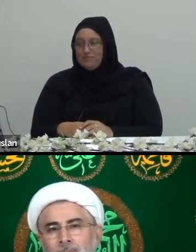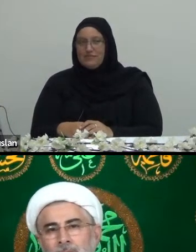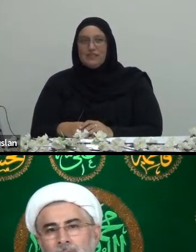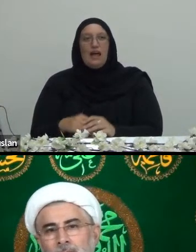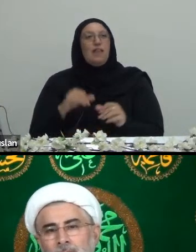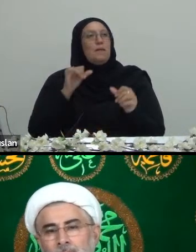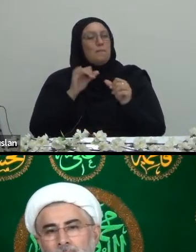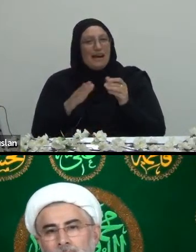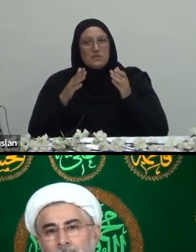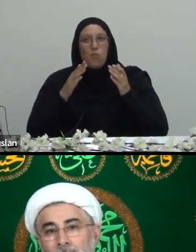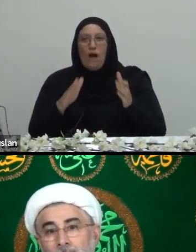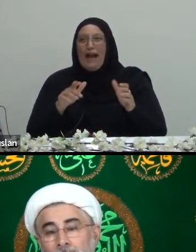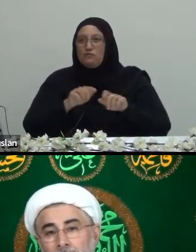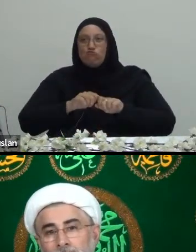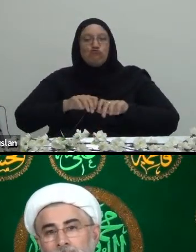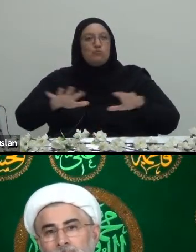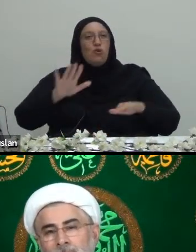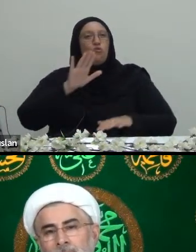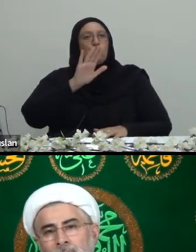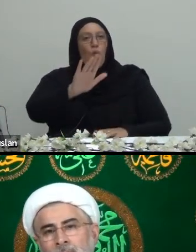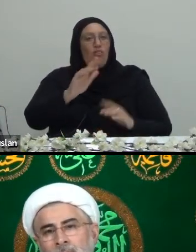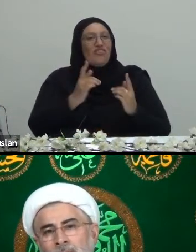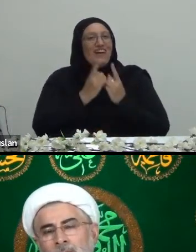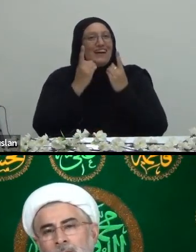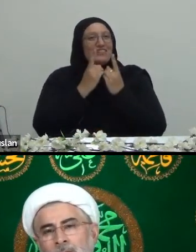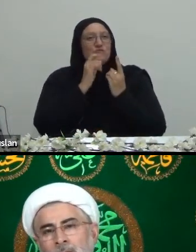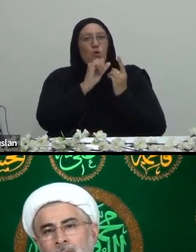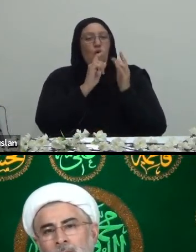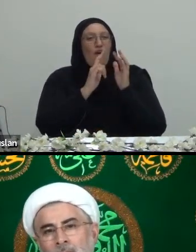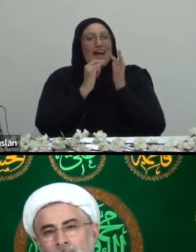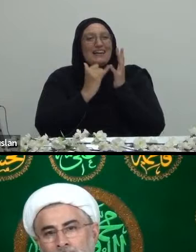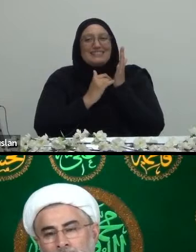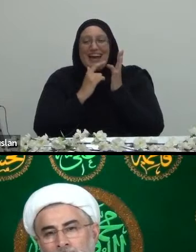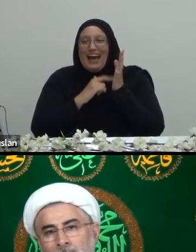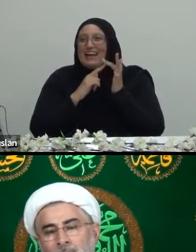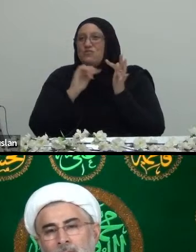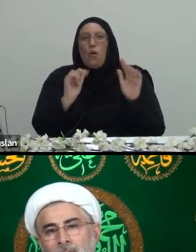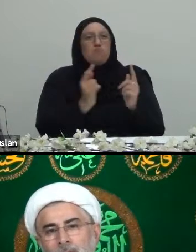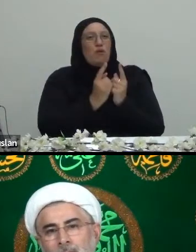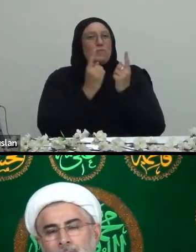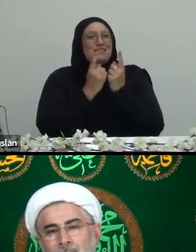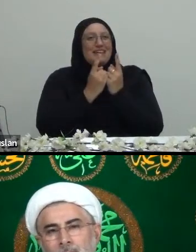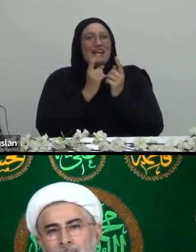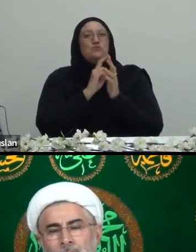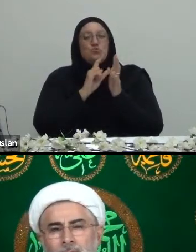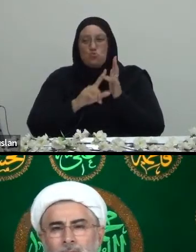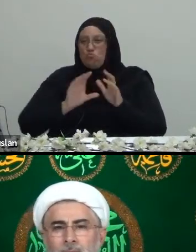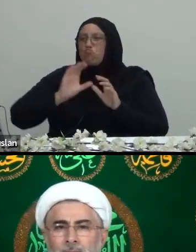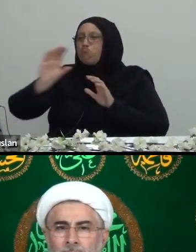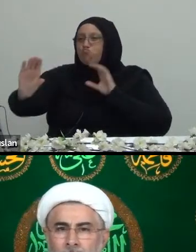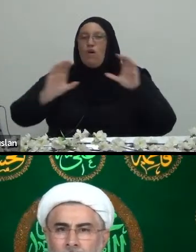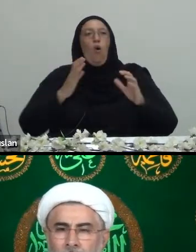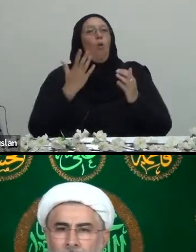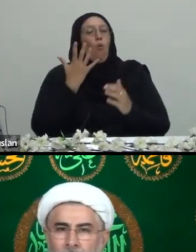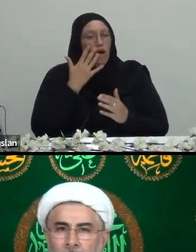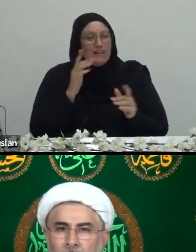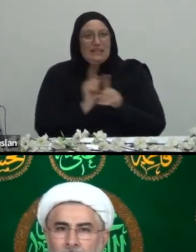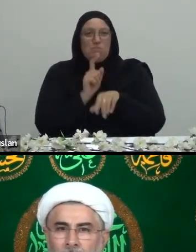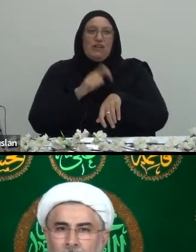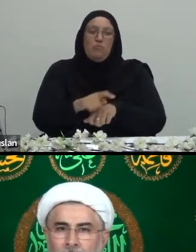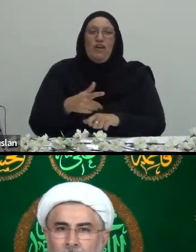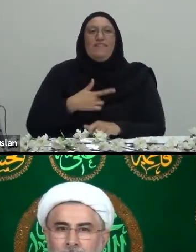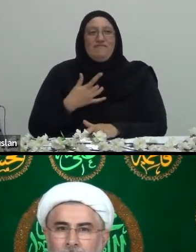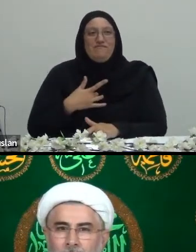you're alive, to ensure that it has been done in the manner that you intend, and also